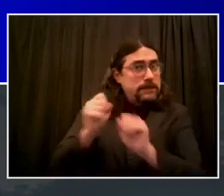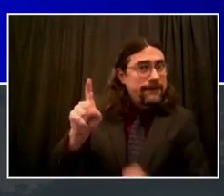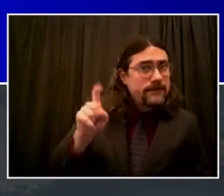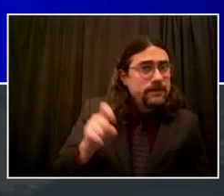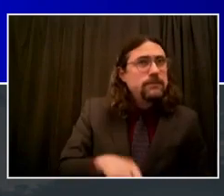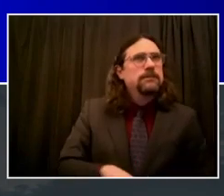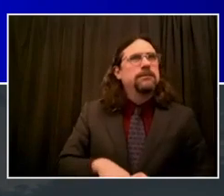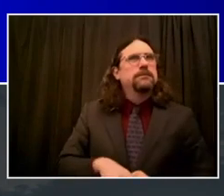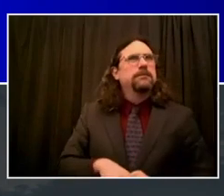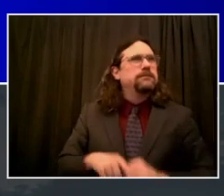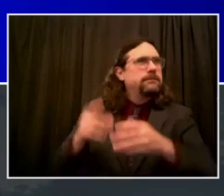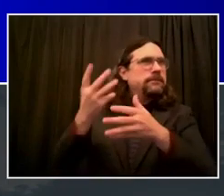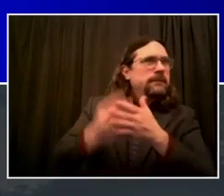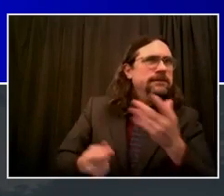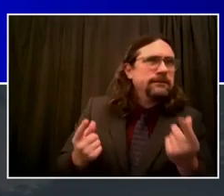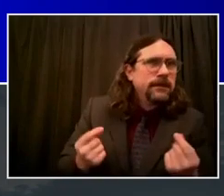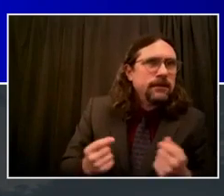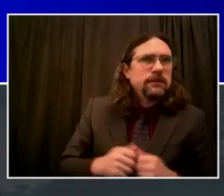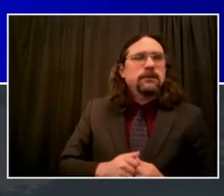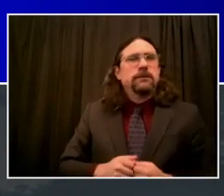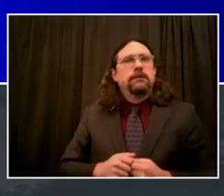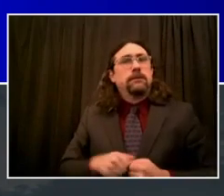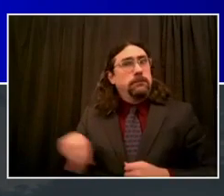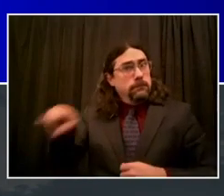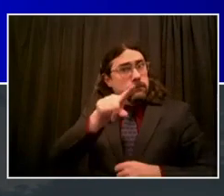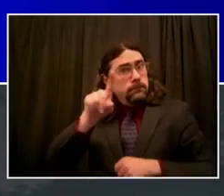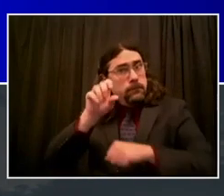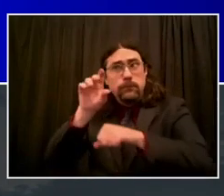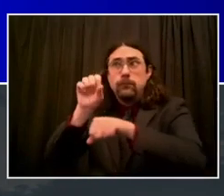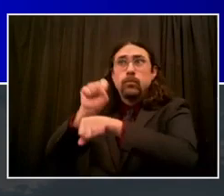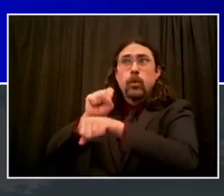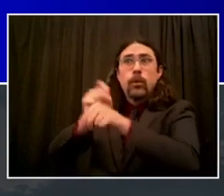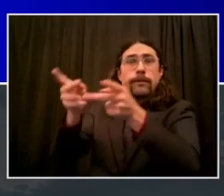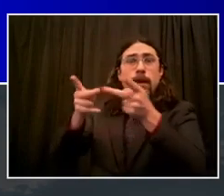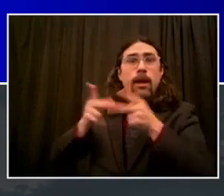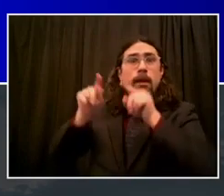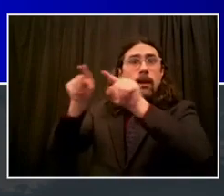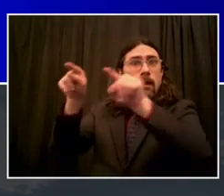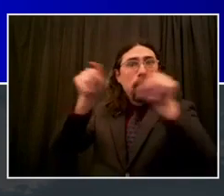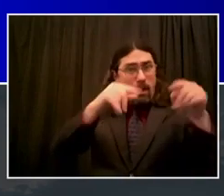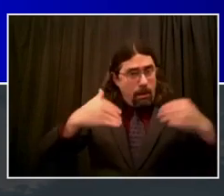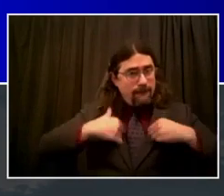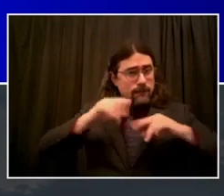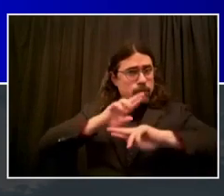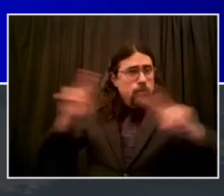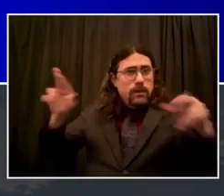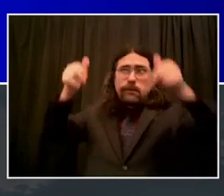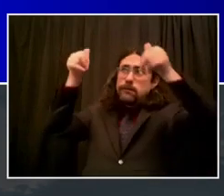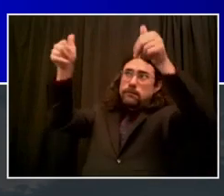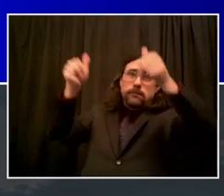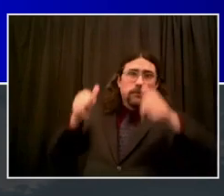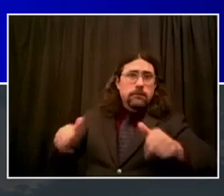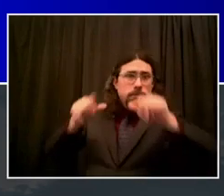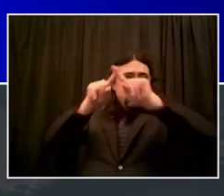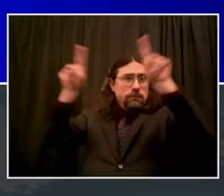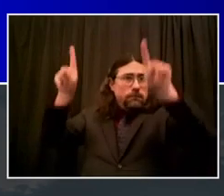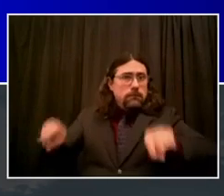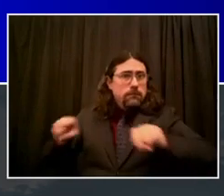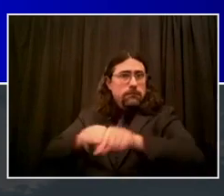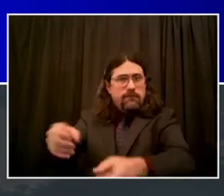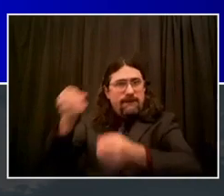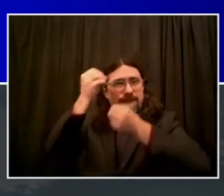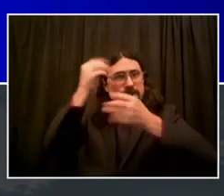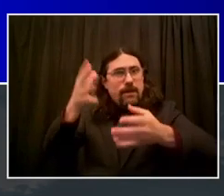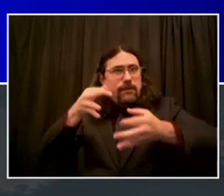Workers have every right to be safe when they return to work. Workers need to know where to turn if there